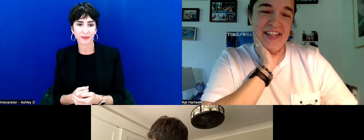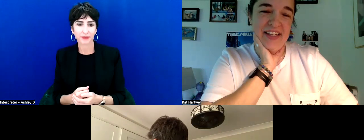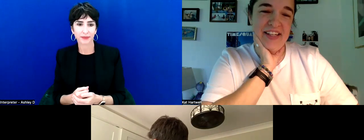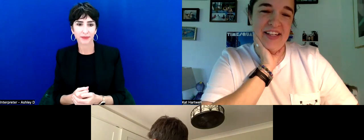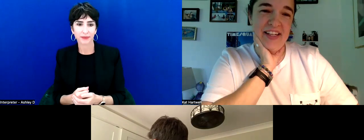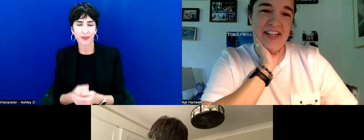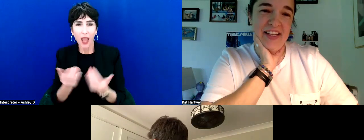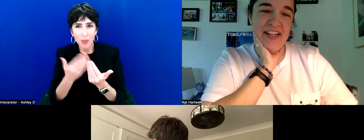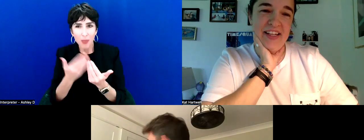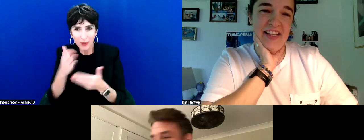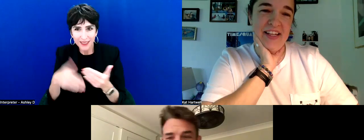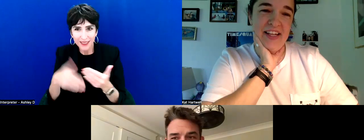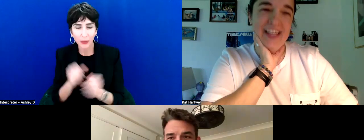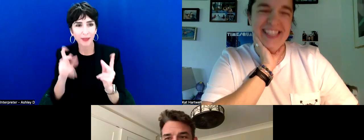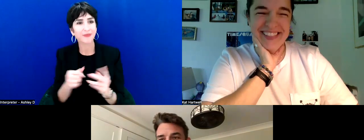Almost, yeah.